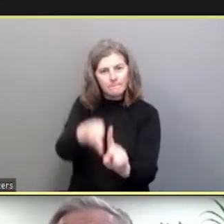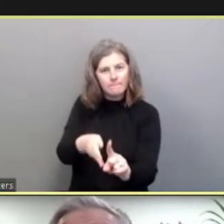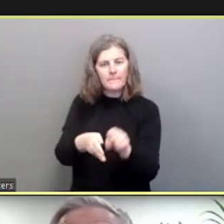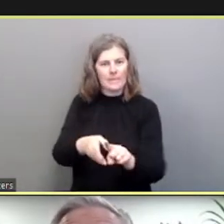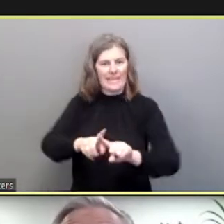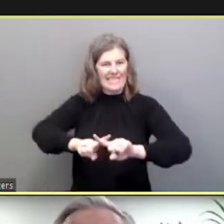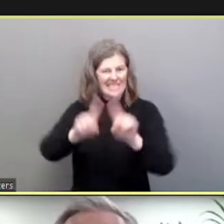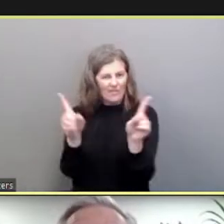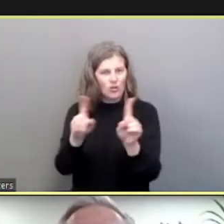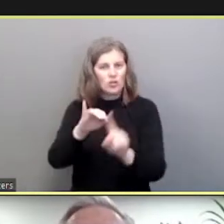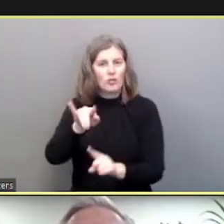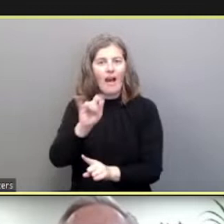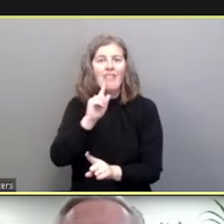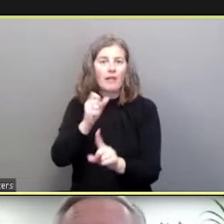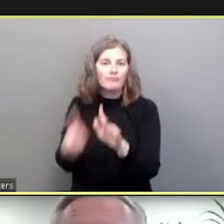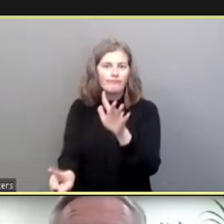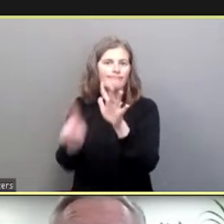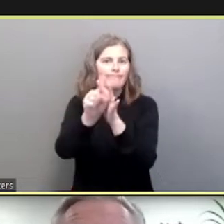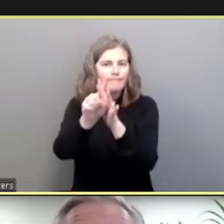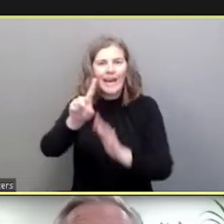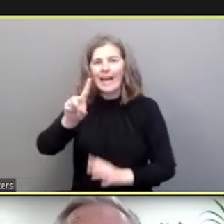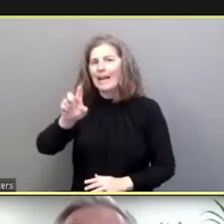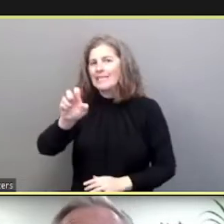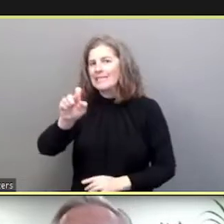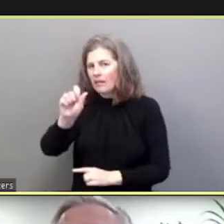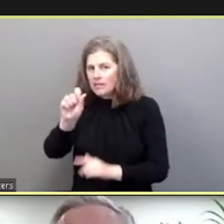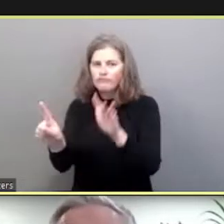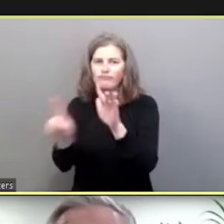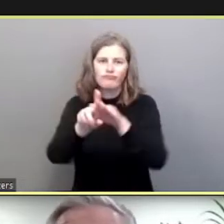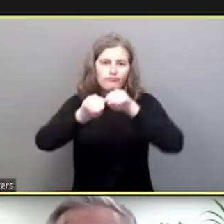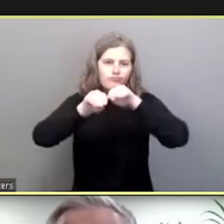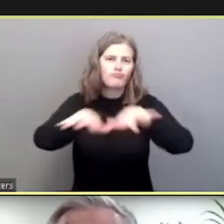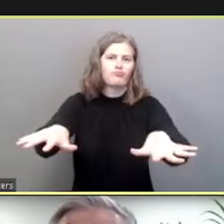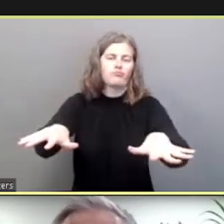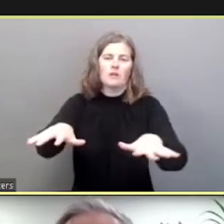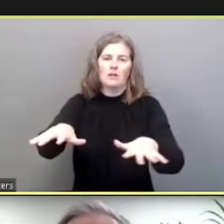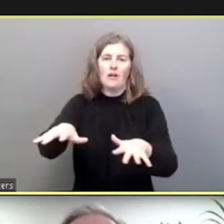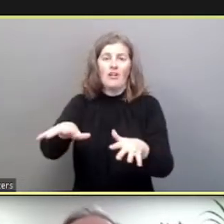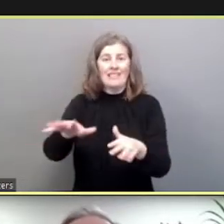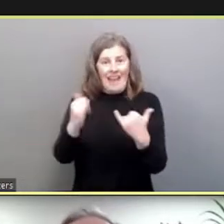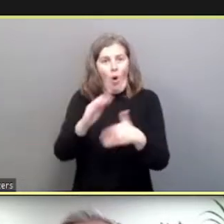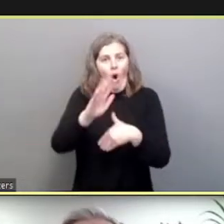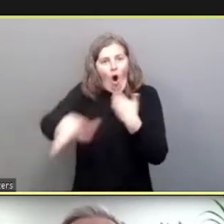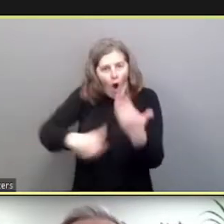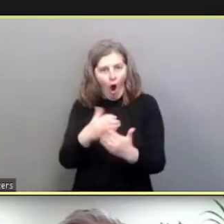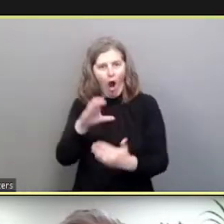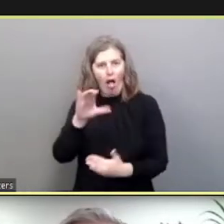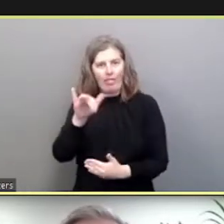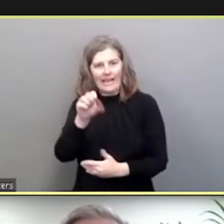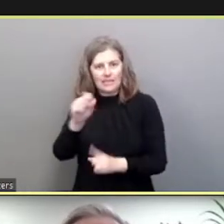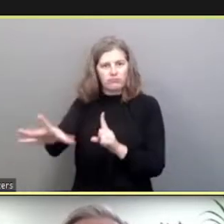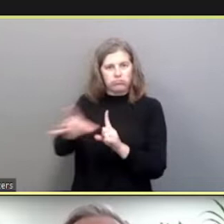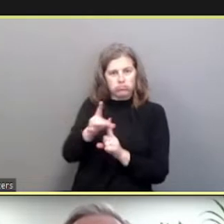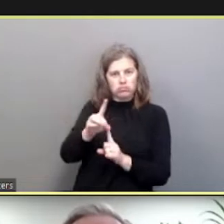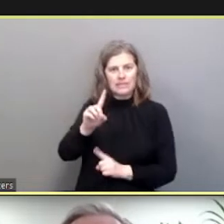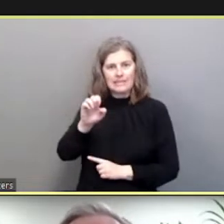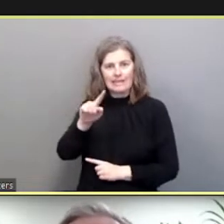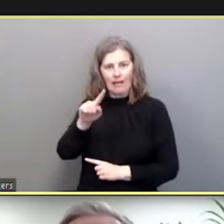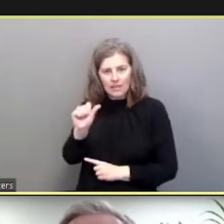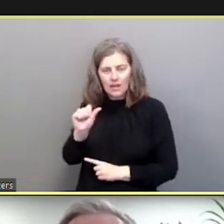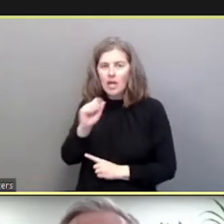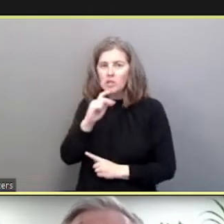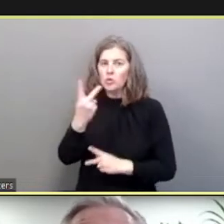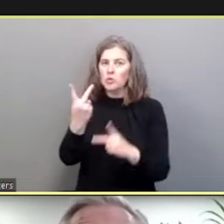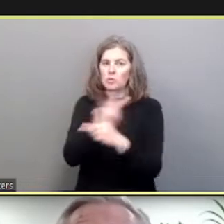July, and we all know the new variant came in. It's now 100% of all of our cases. It's twice as infectious as it was